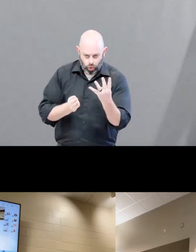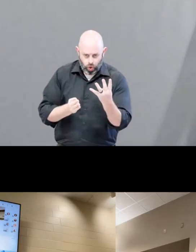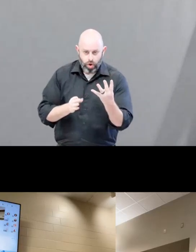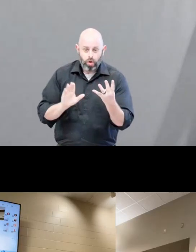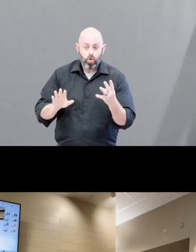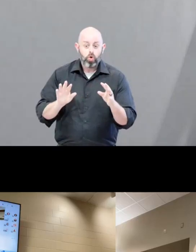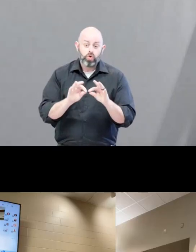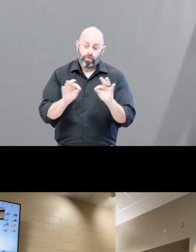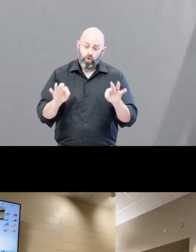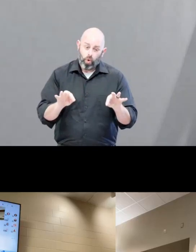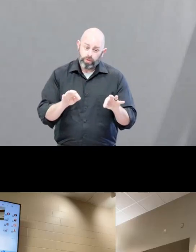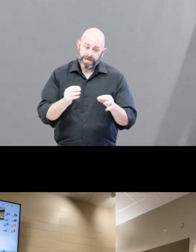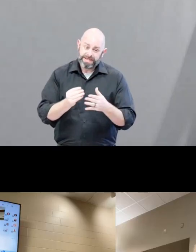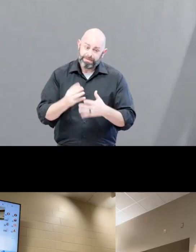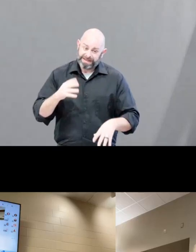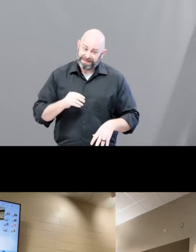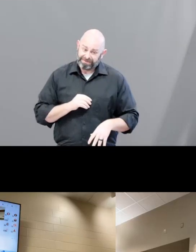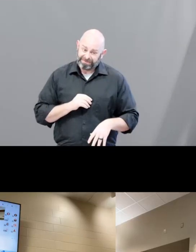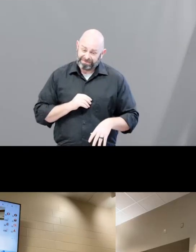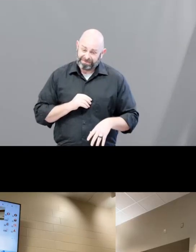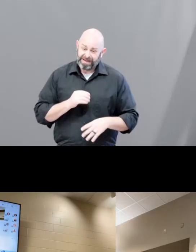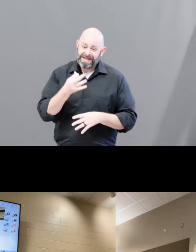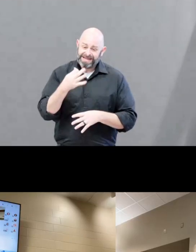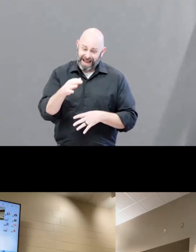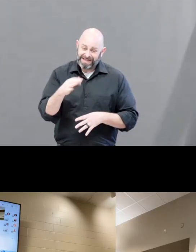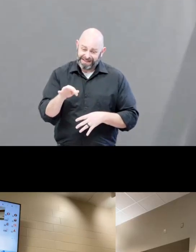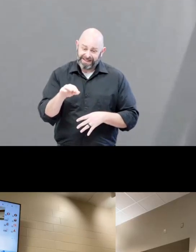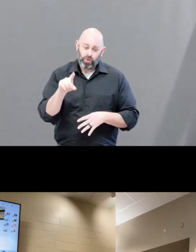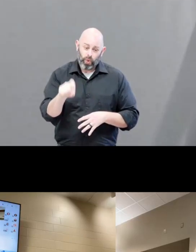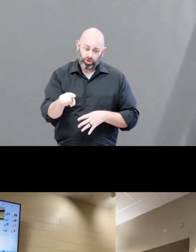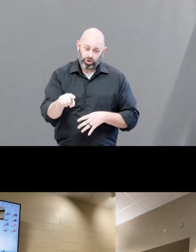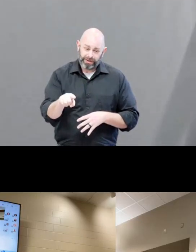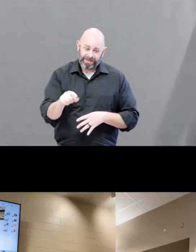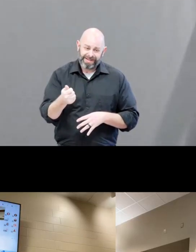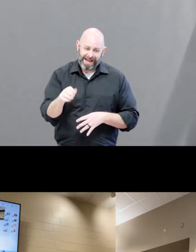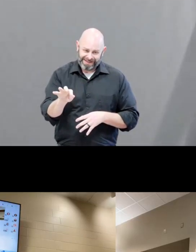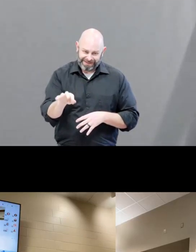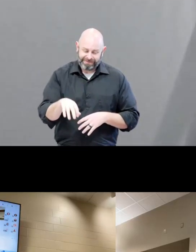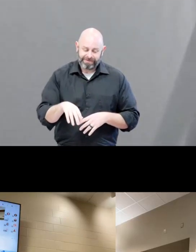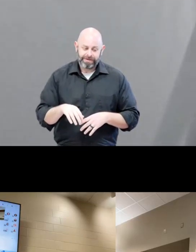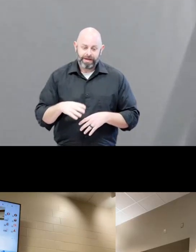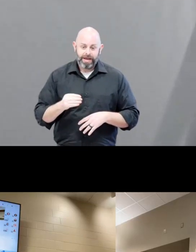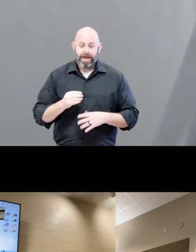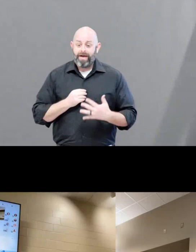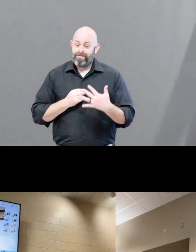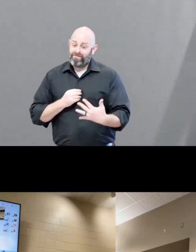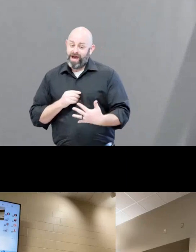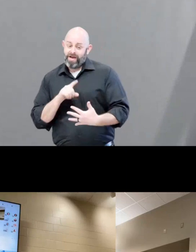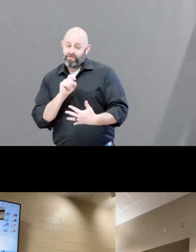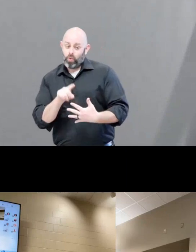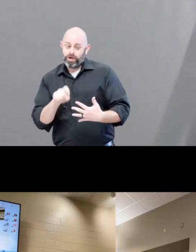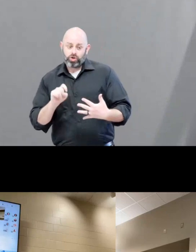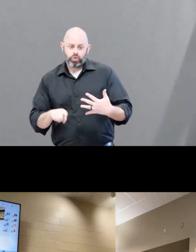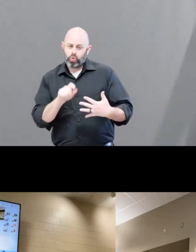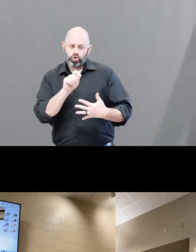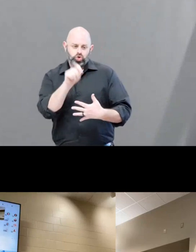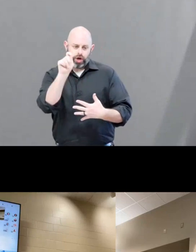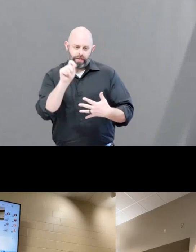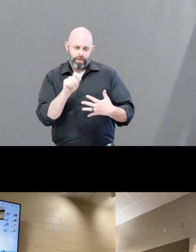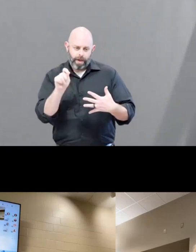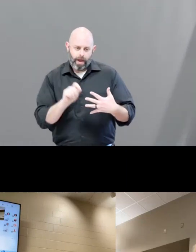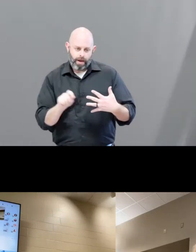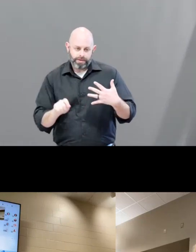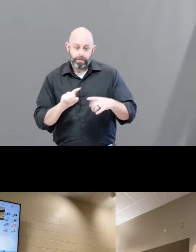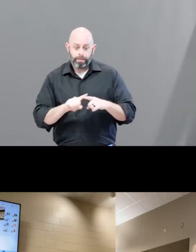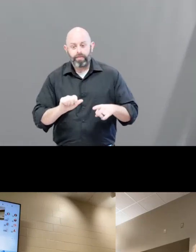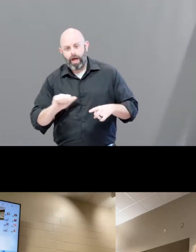they were pretty extensive. There were 19 questions, and about 5 of them were just check the box, but the